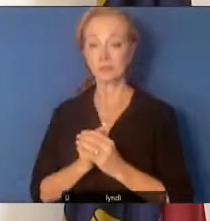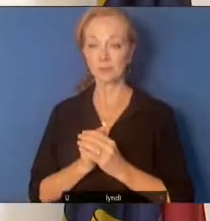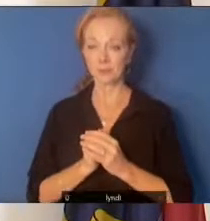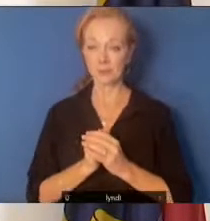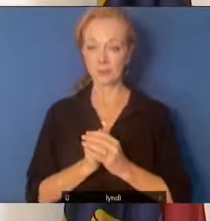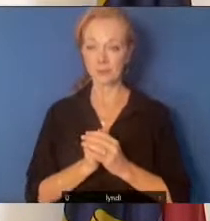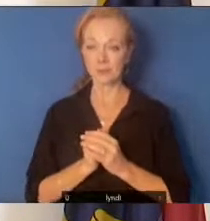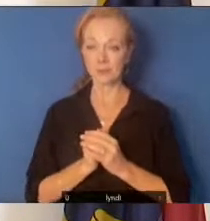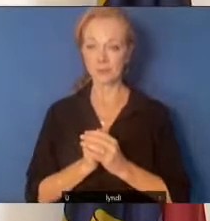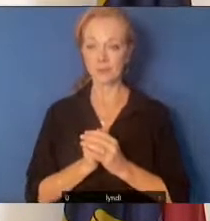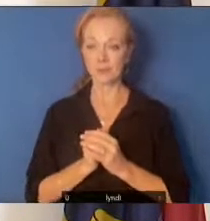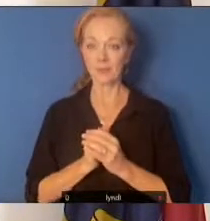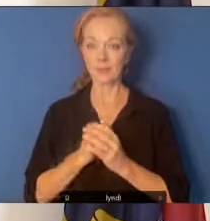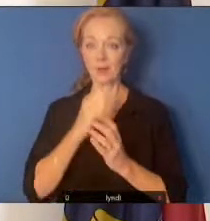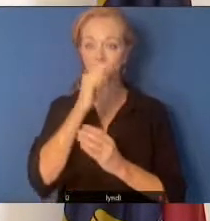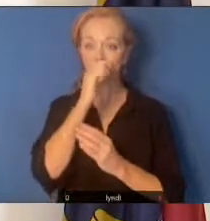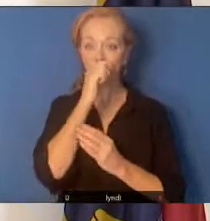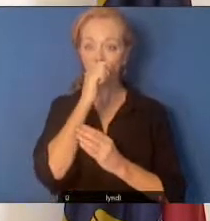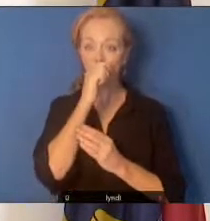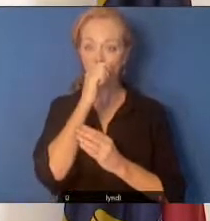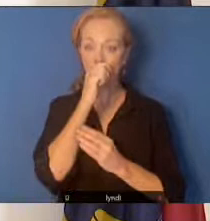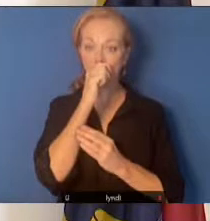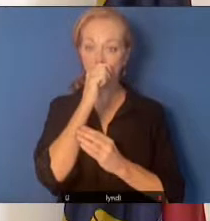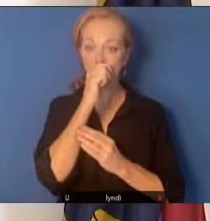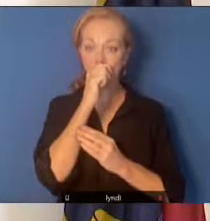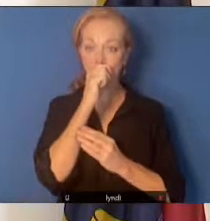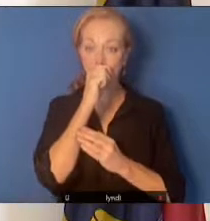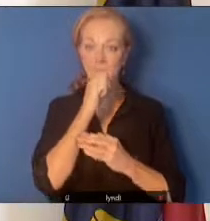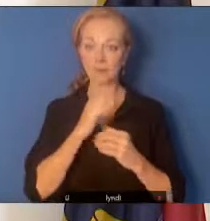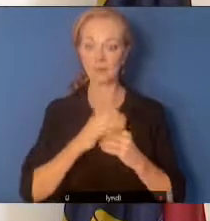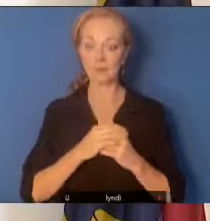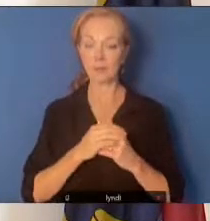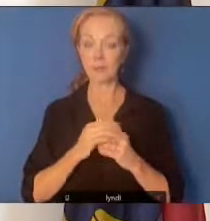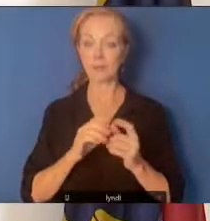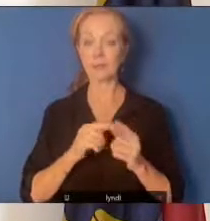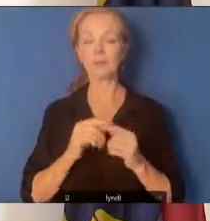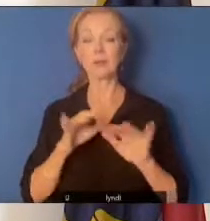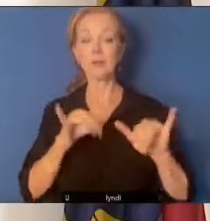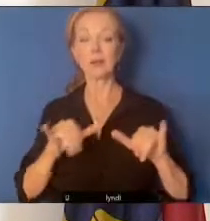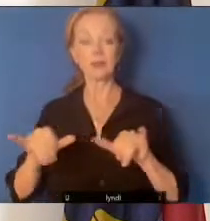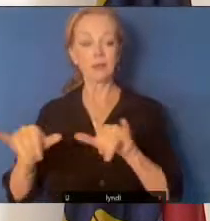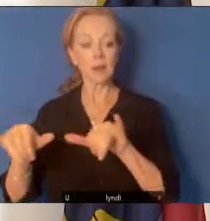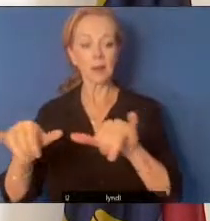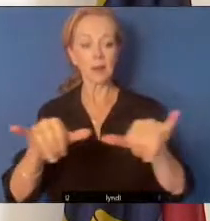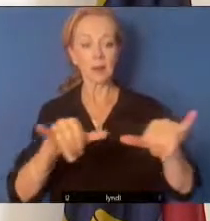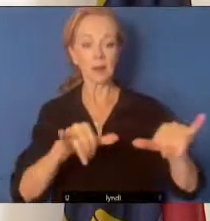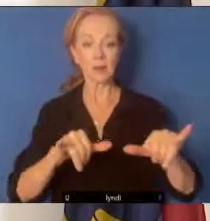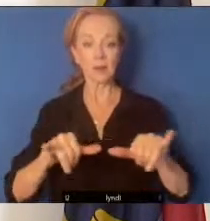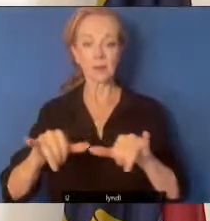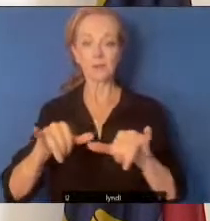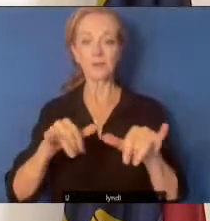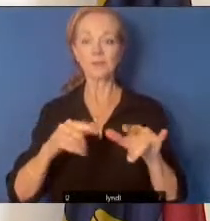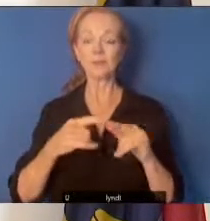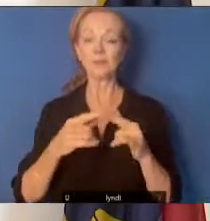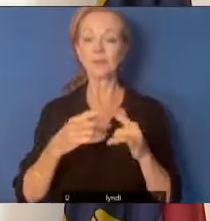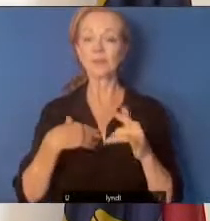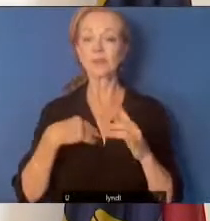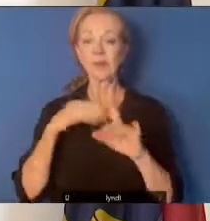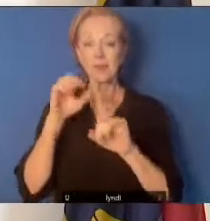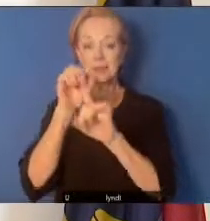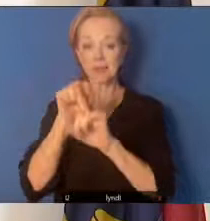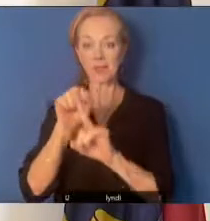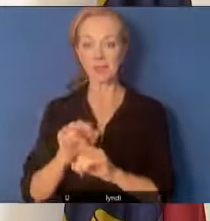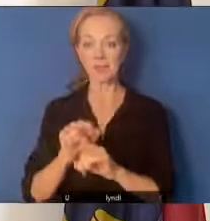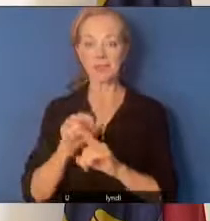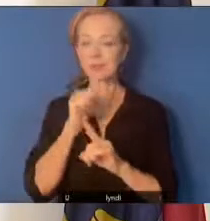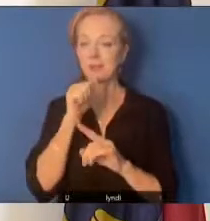The investigation did not show any relation or commonality between any of the victims in these series of attacks. It doesn't